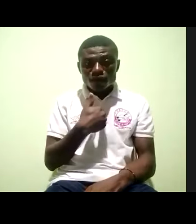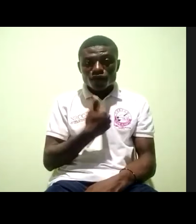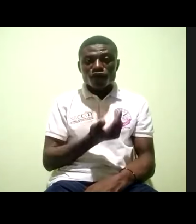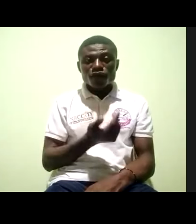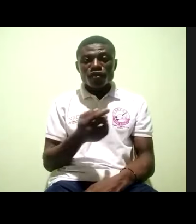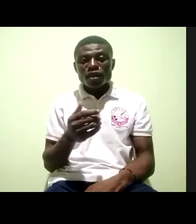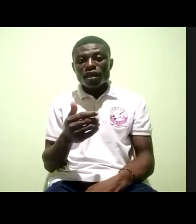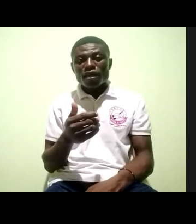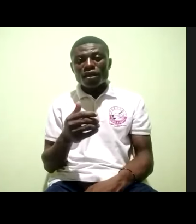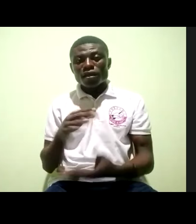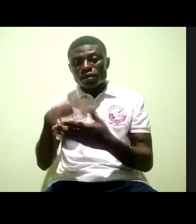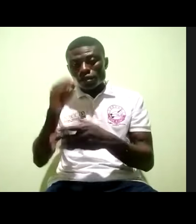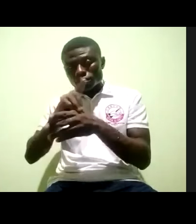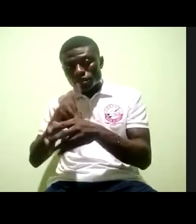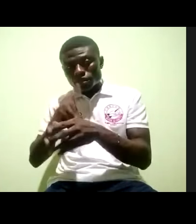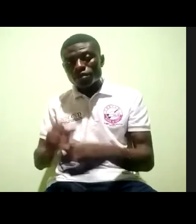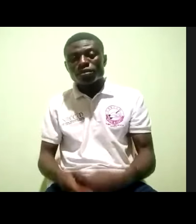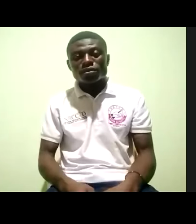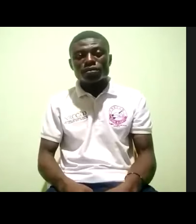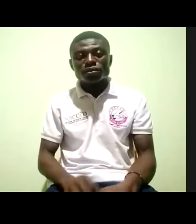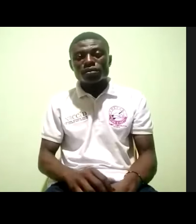it. About